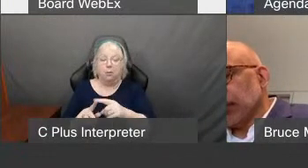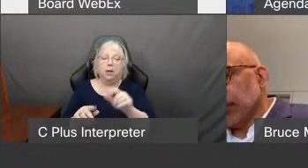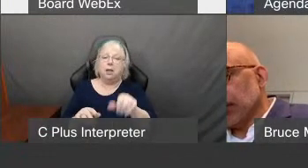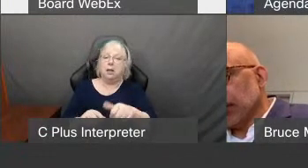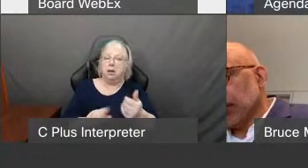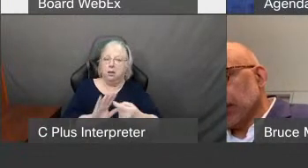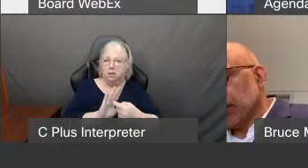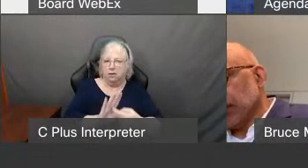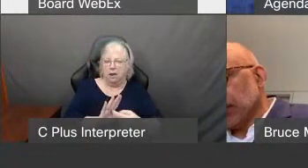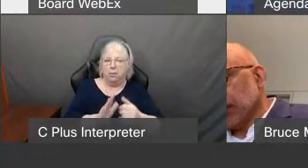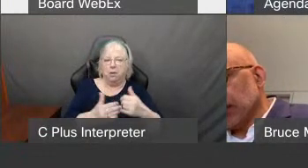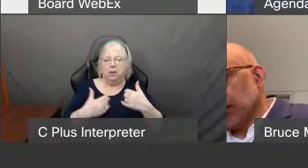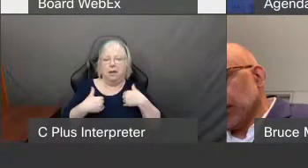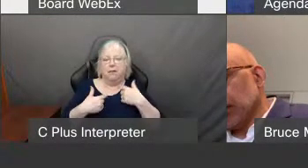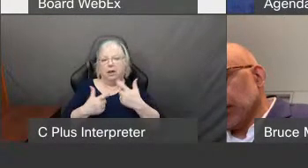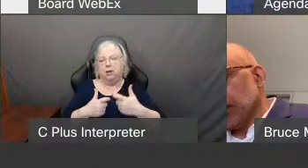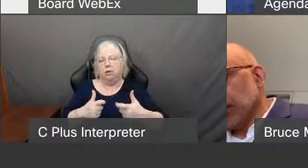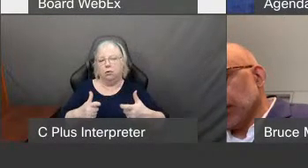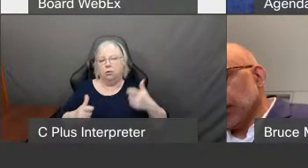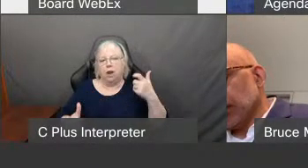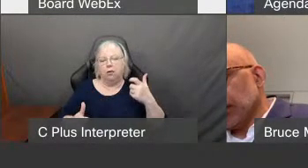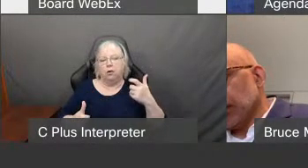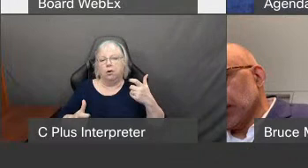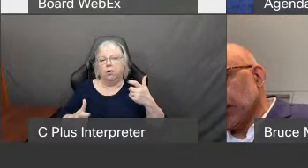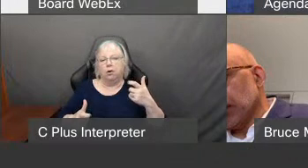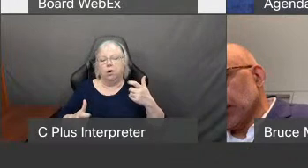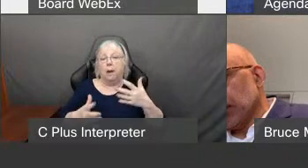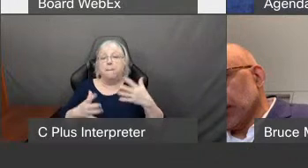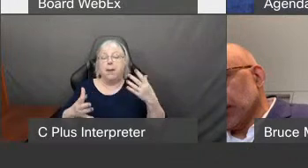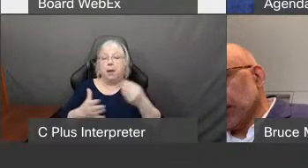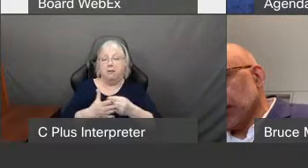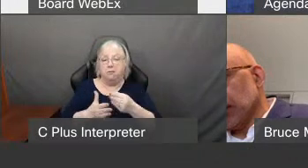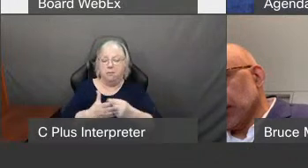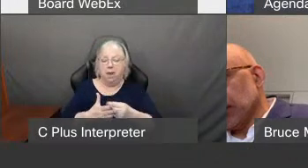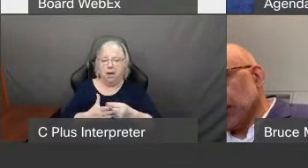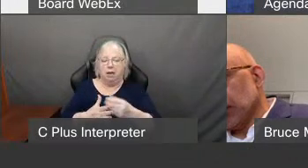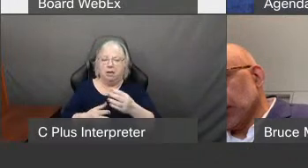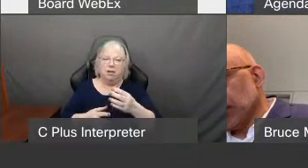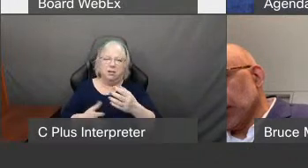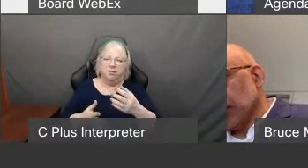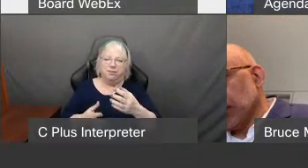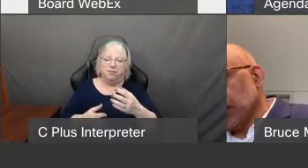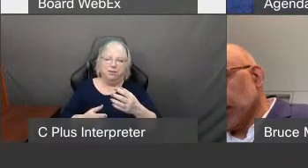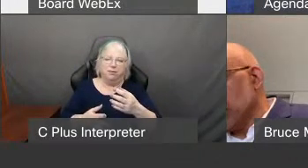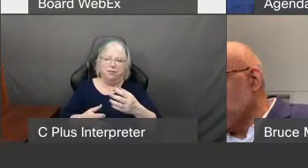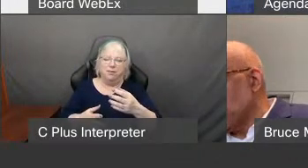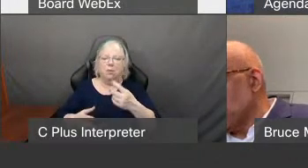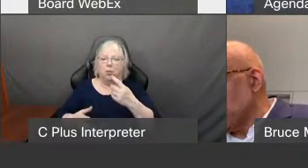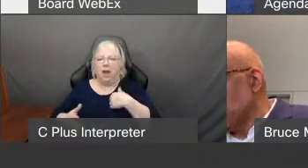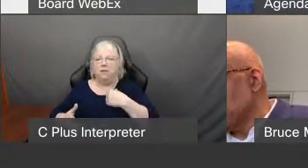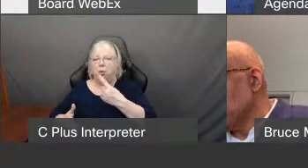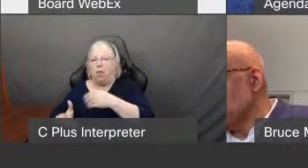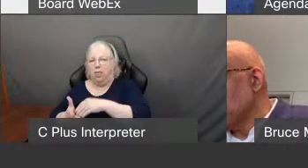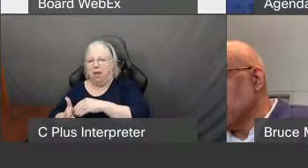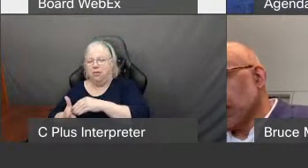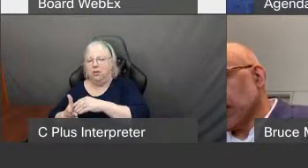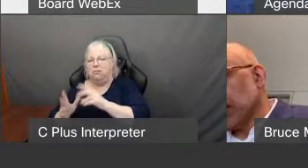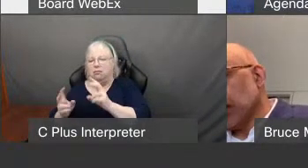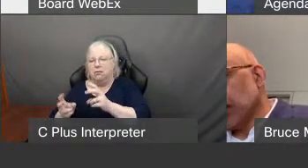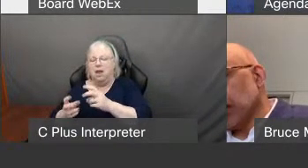is having a greater amount rather than the $1,000 that go to your love, your neighborhood. But it would be somewhere